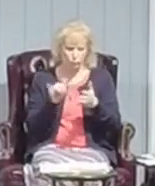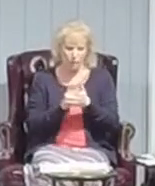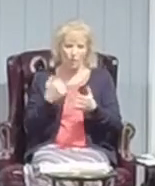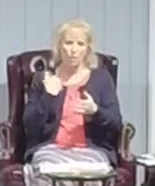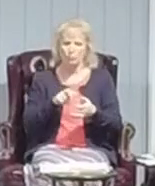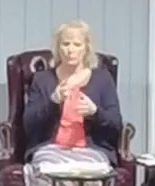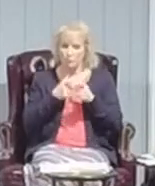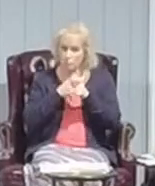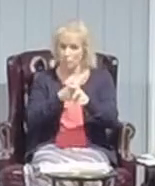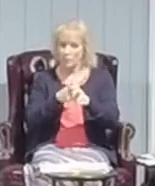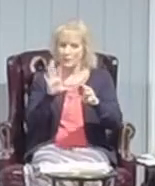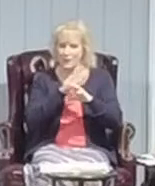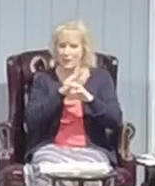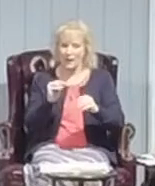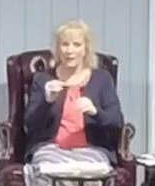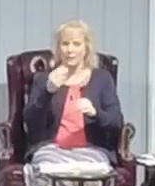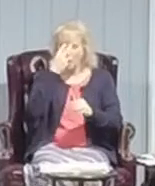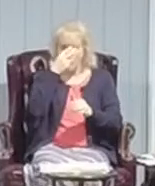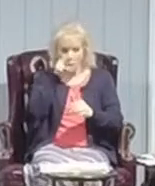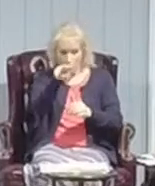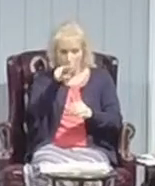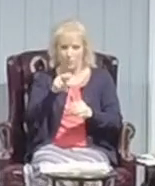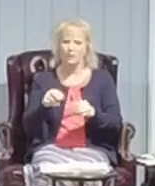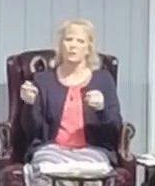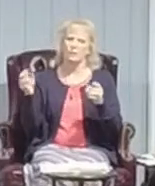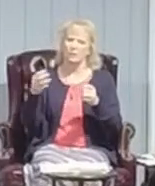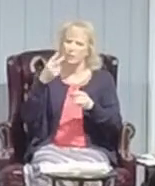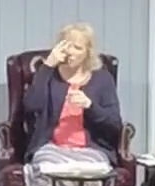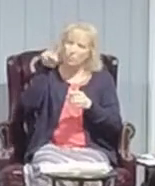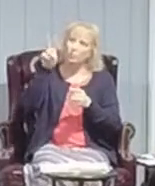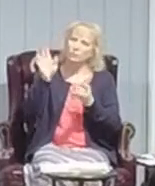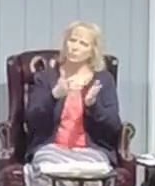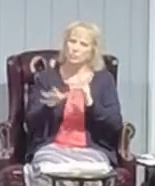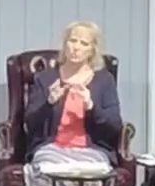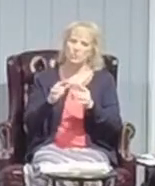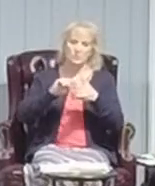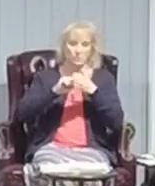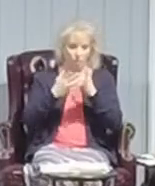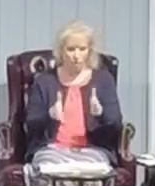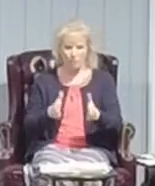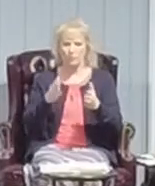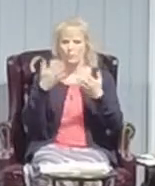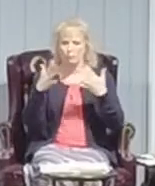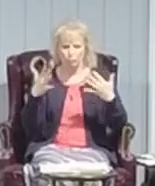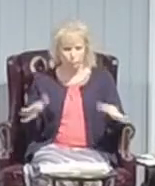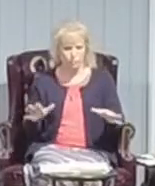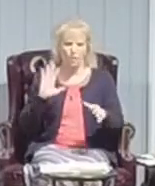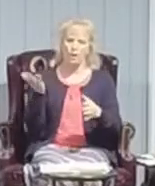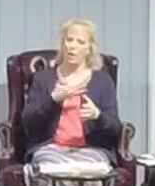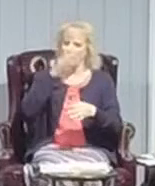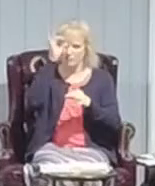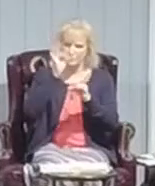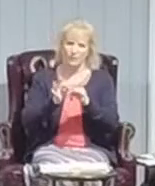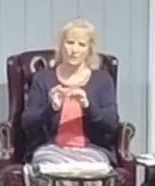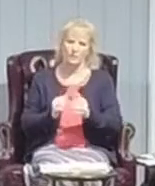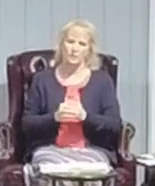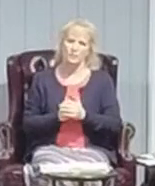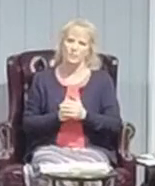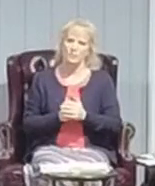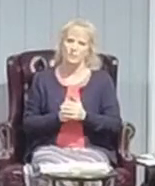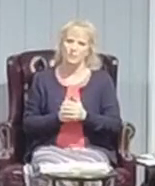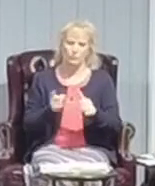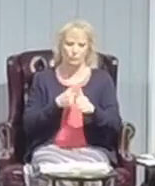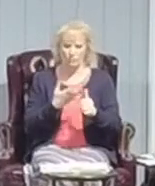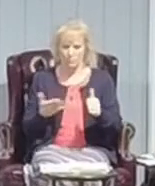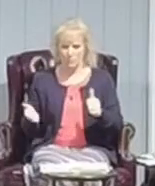looking, right? Looking unto Jesus, the author and the finisher of our faith. The first thing that I want to point out to you tonight in